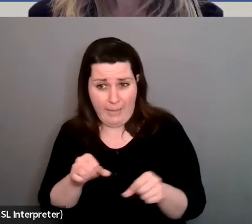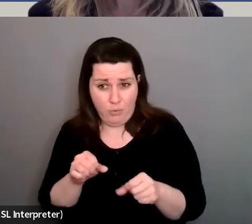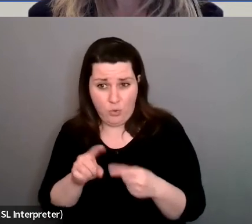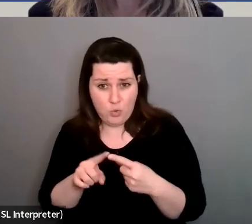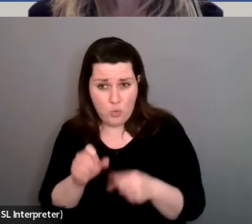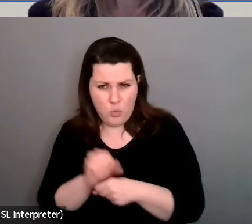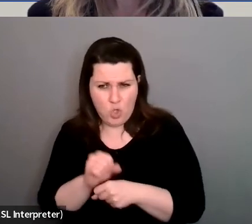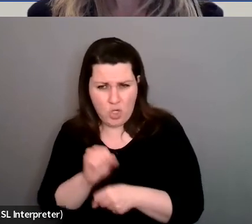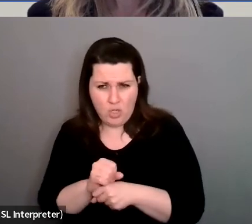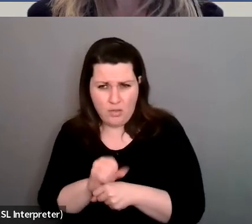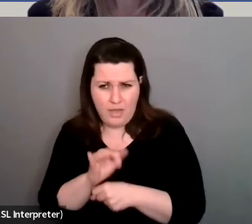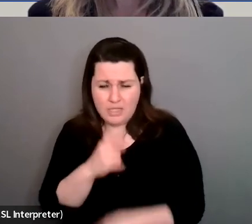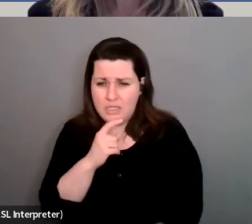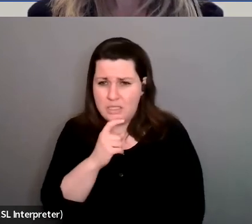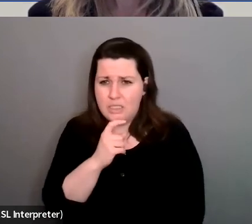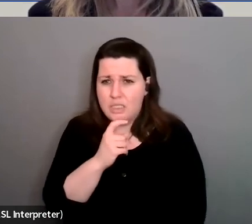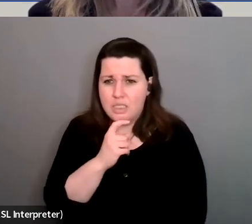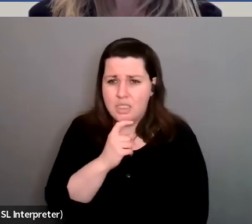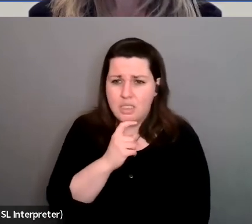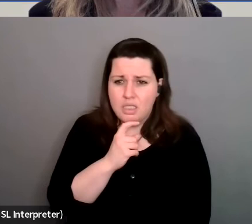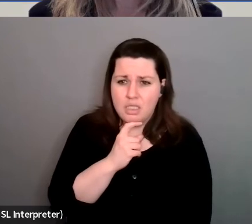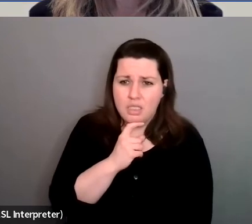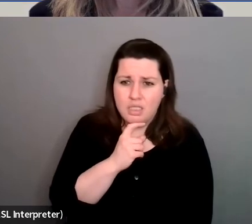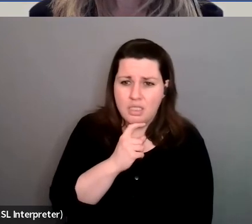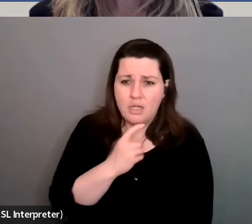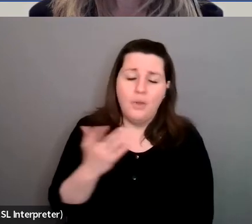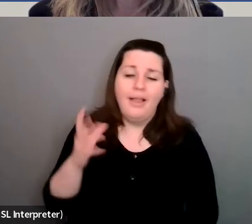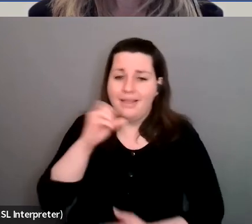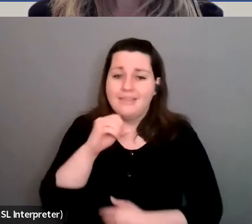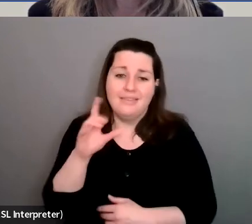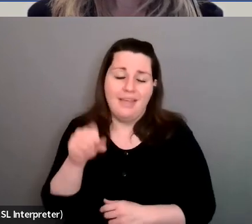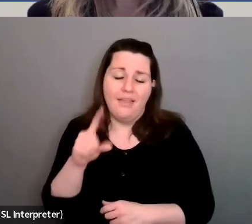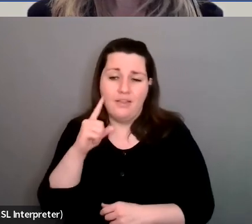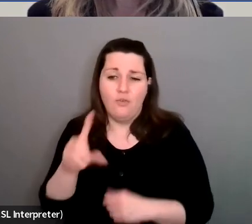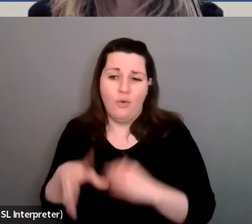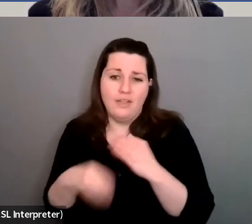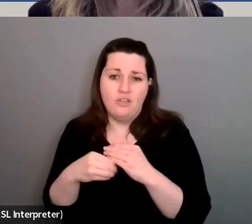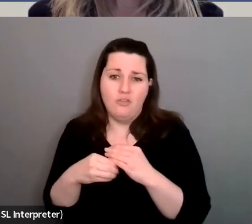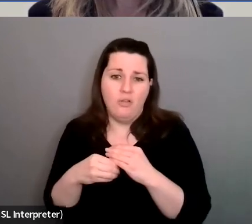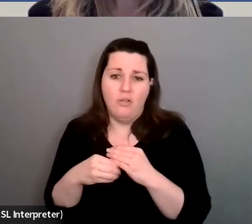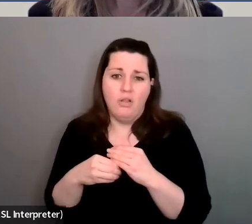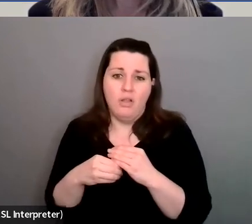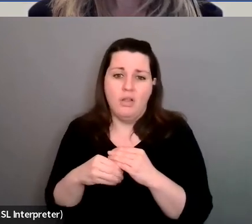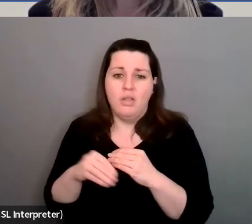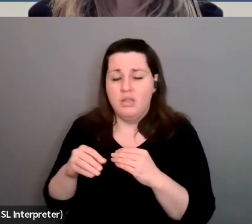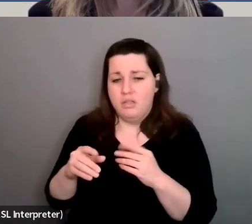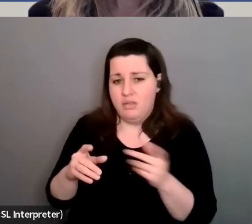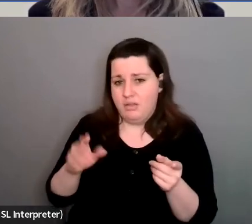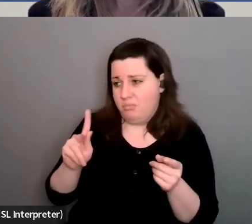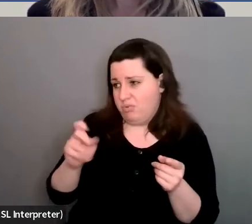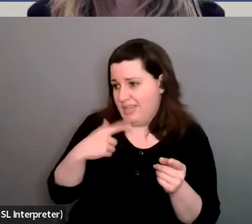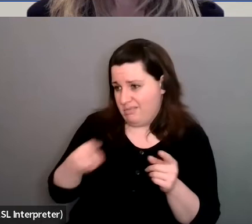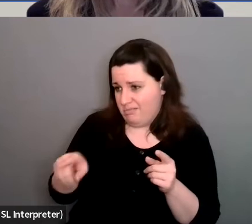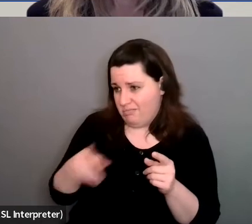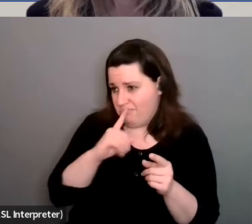I assume? Or I will answer the question, I guess, that it is for the additional it doesn't state, but yeah, I guess that's